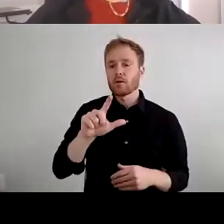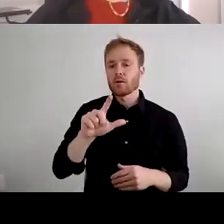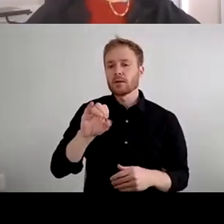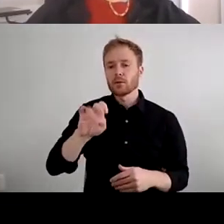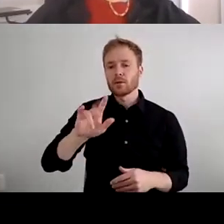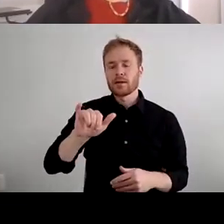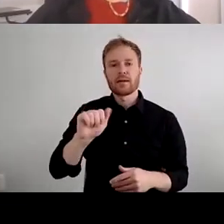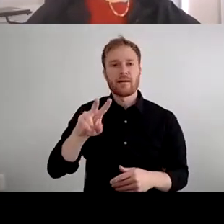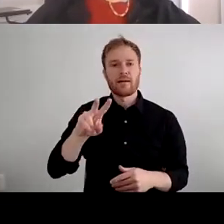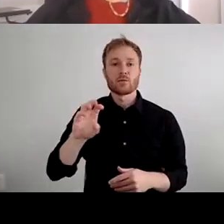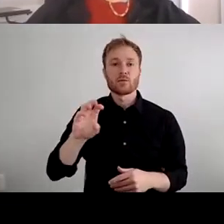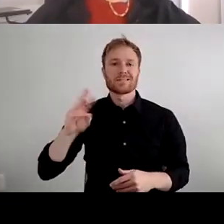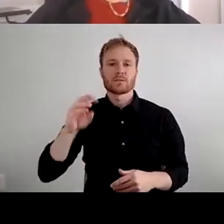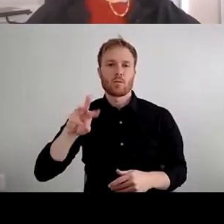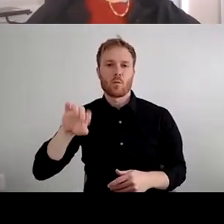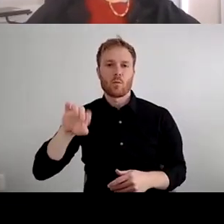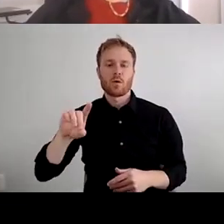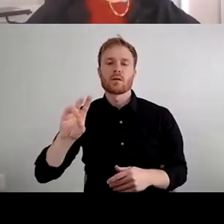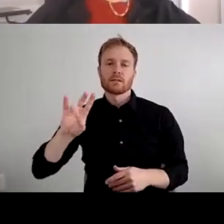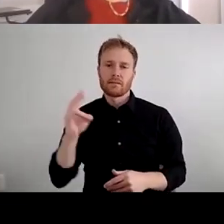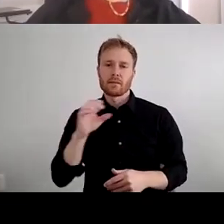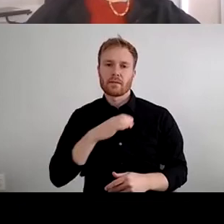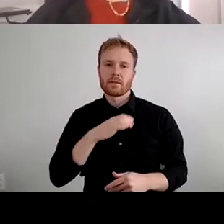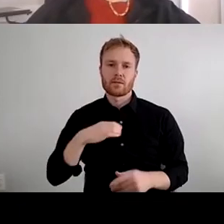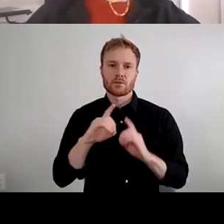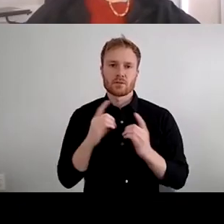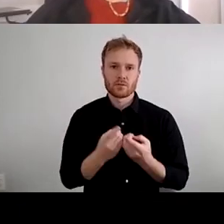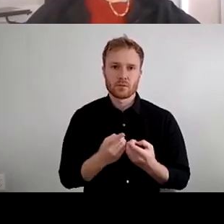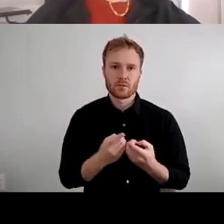7th Council District.